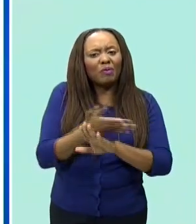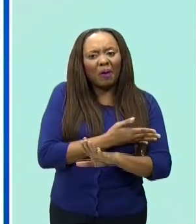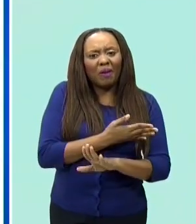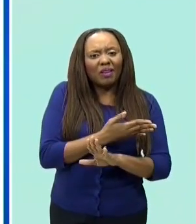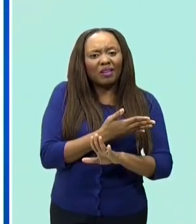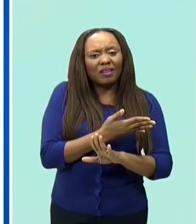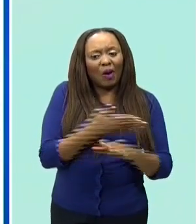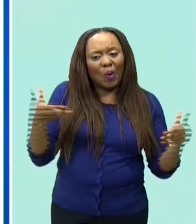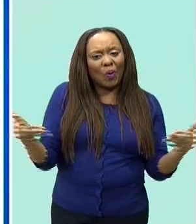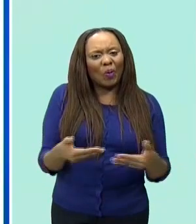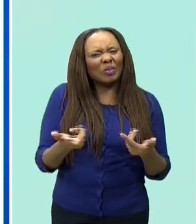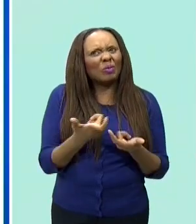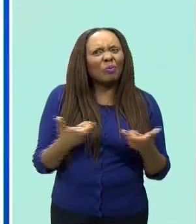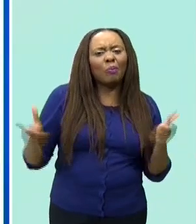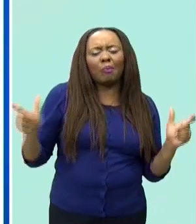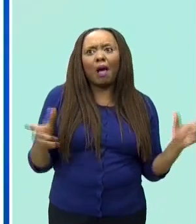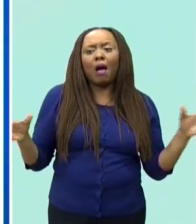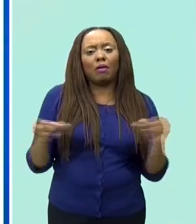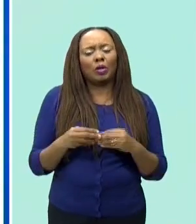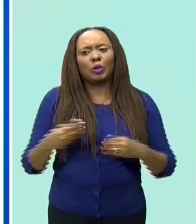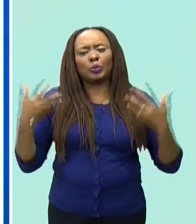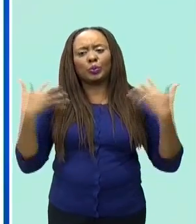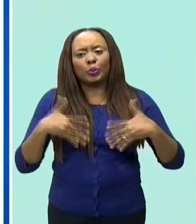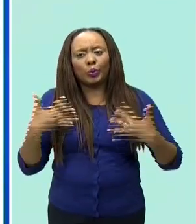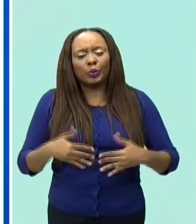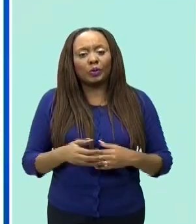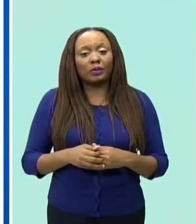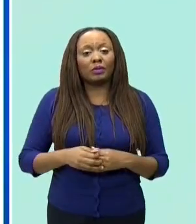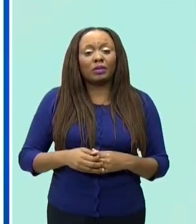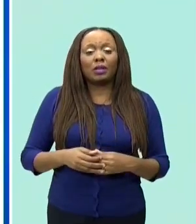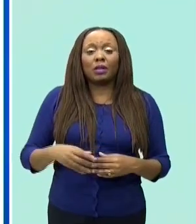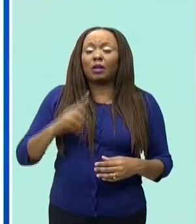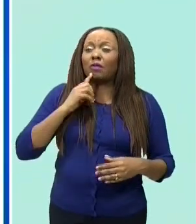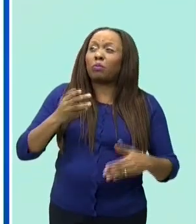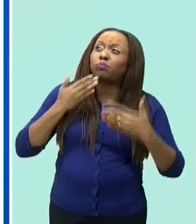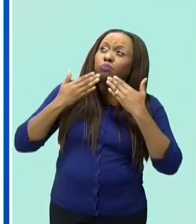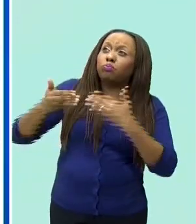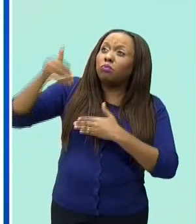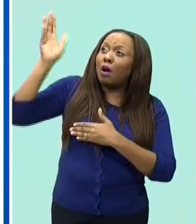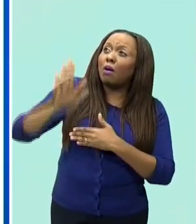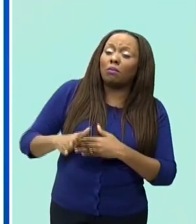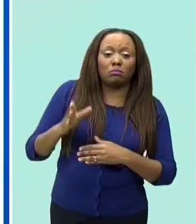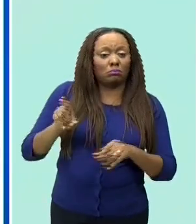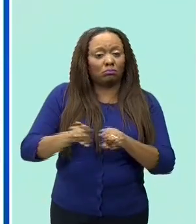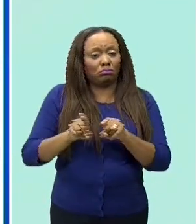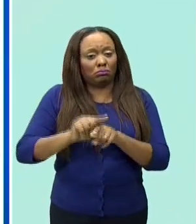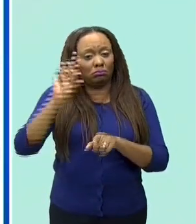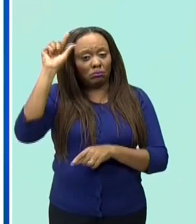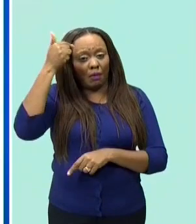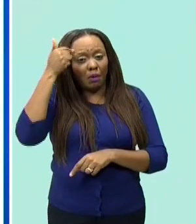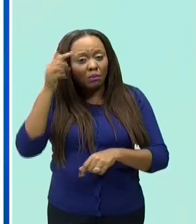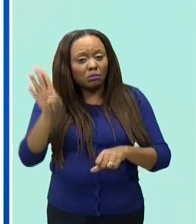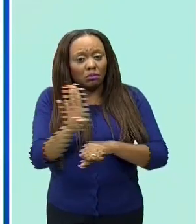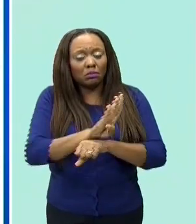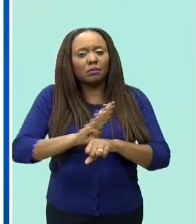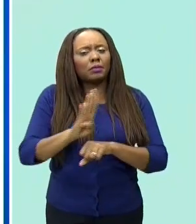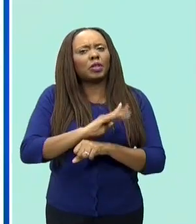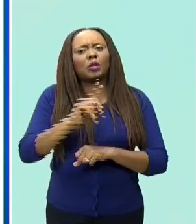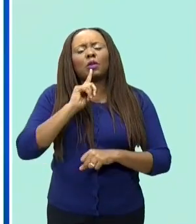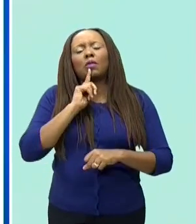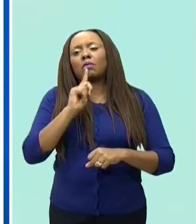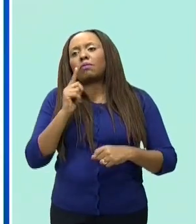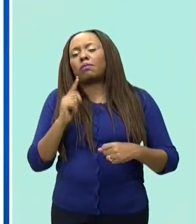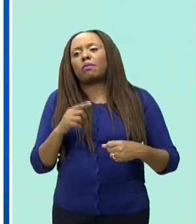of UNCTAD's biggest showpiece. All credit has to be given to God and the government of Barbados for being able to pull off what considered to be a